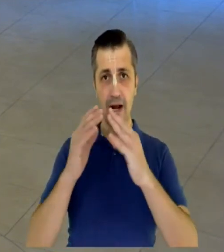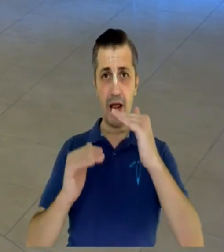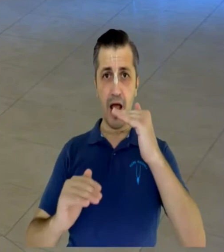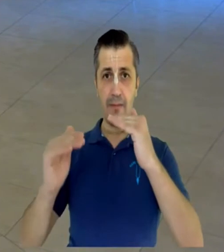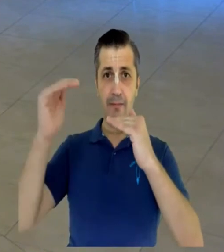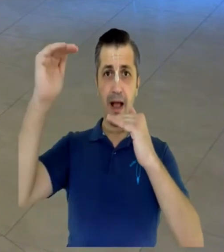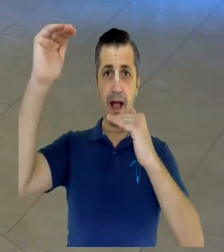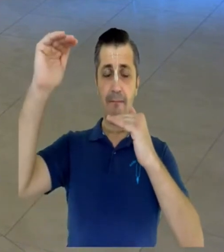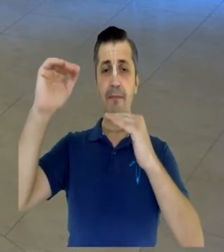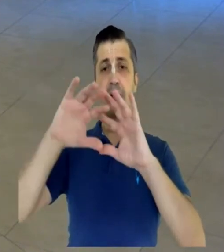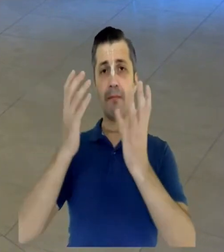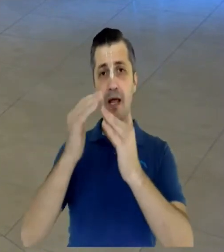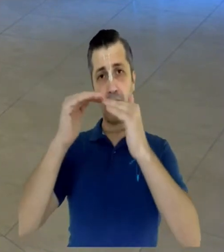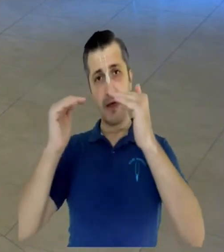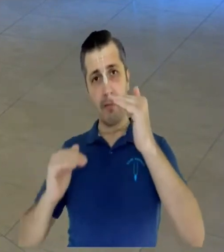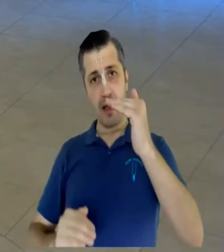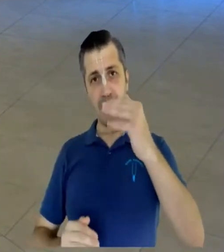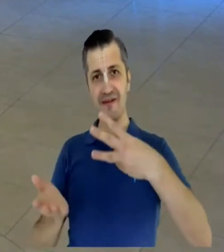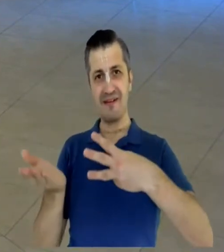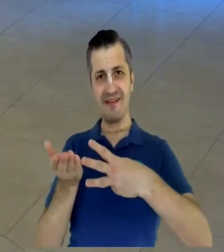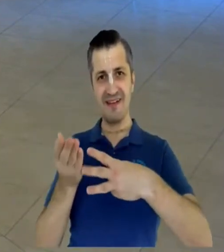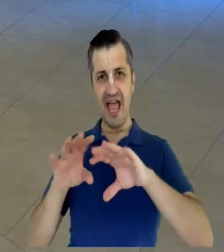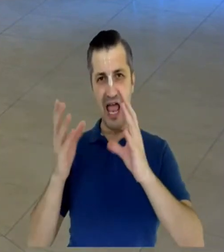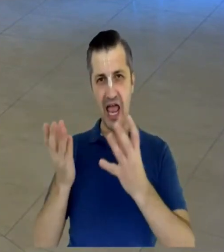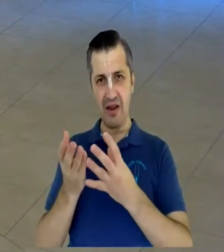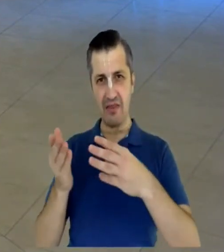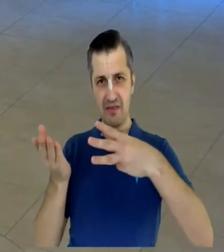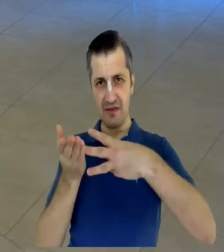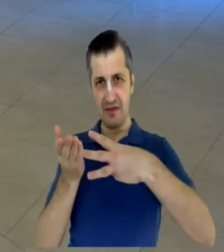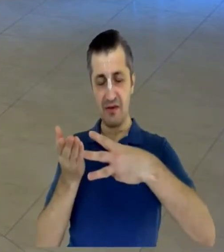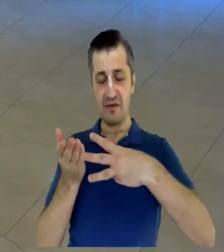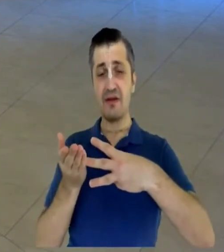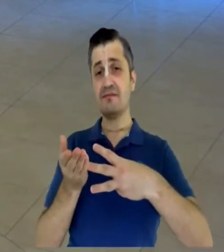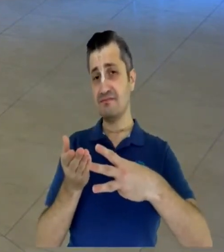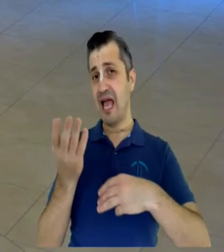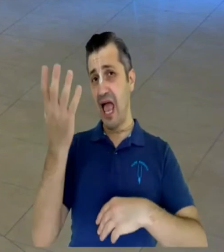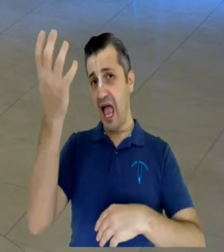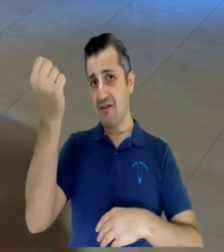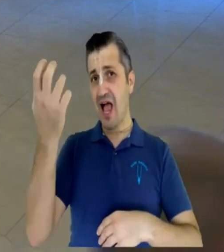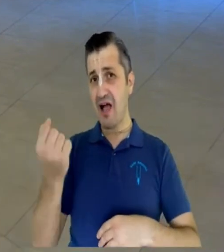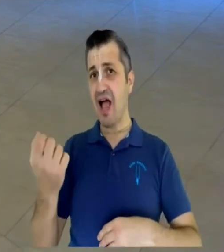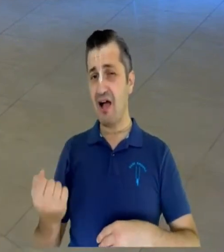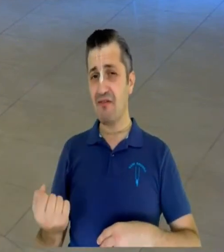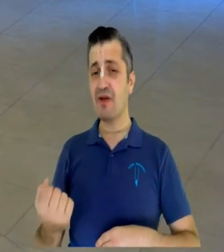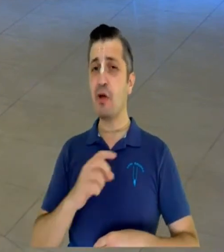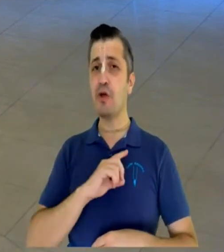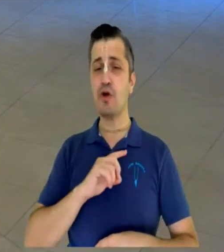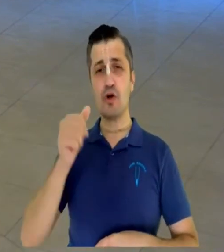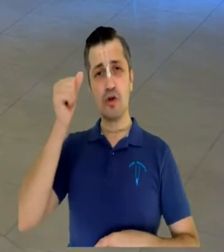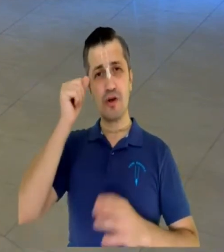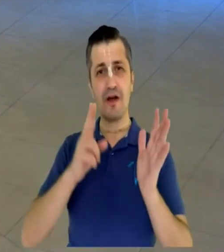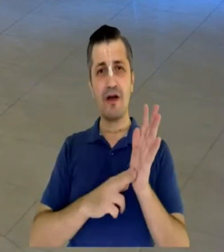Muni, and he used to be what he called a Gandharva, which is like a heavenly